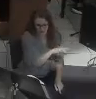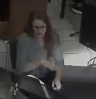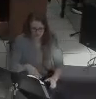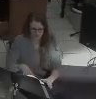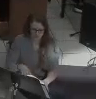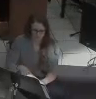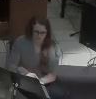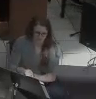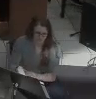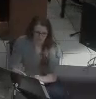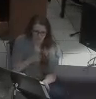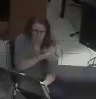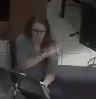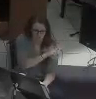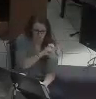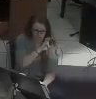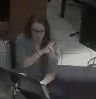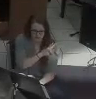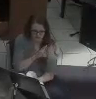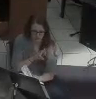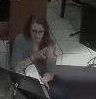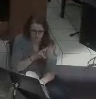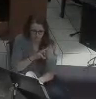I am number 207.